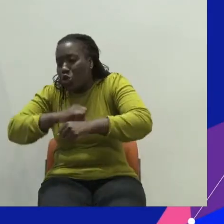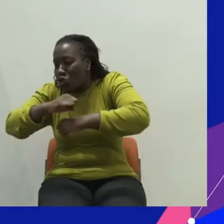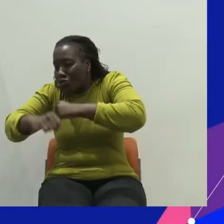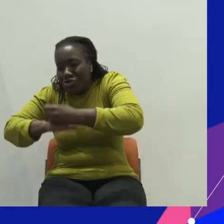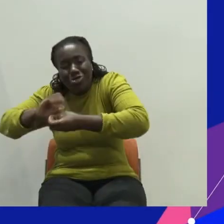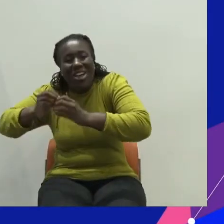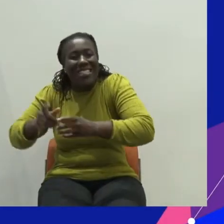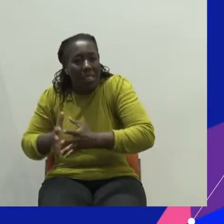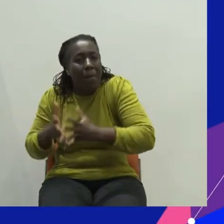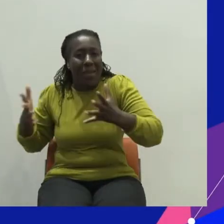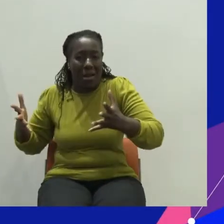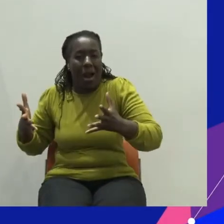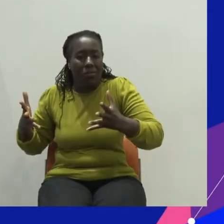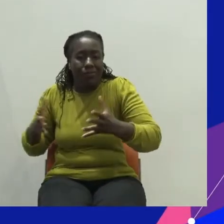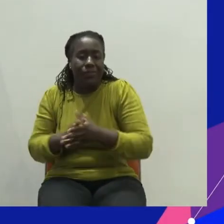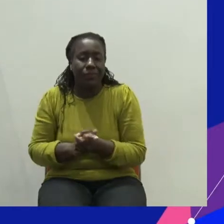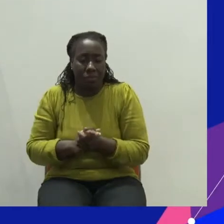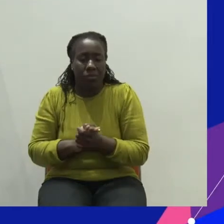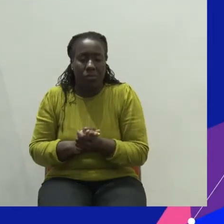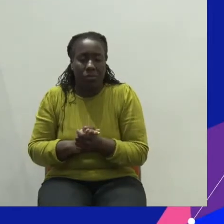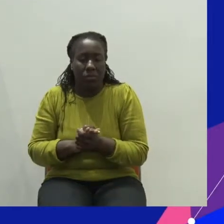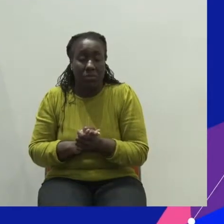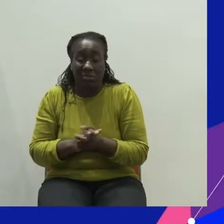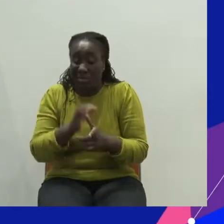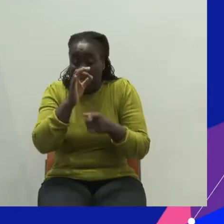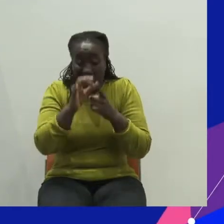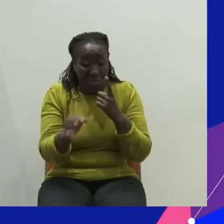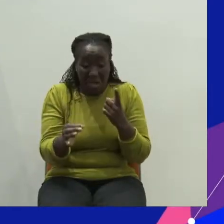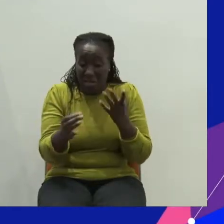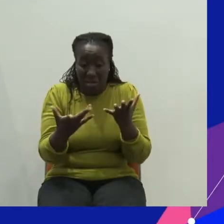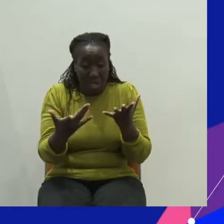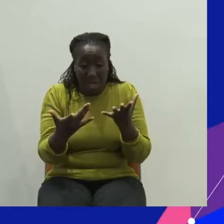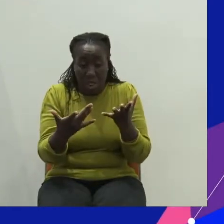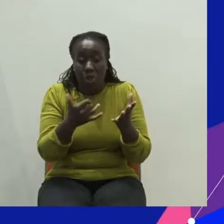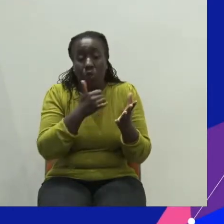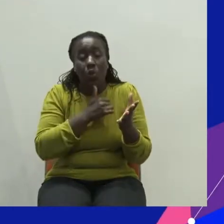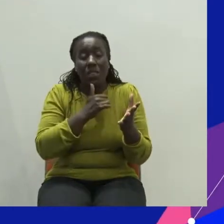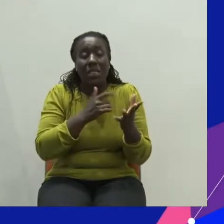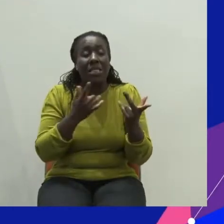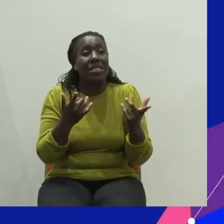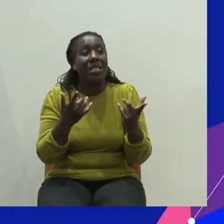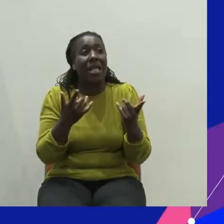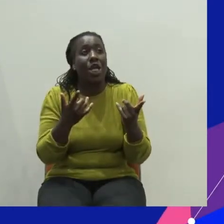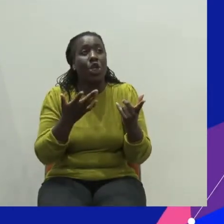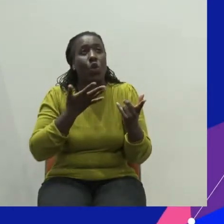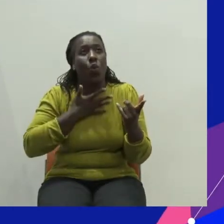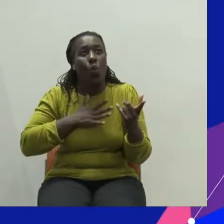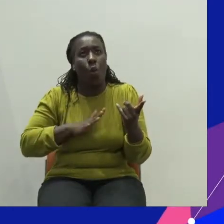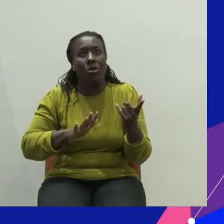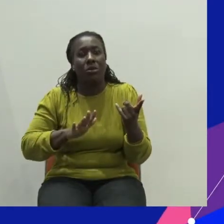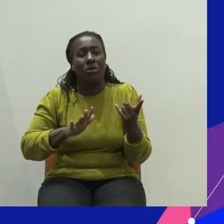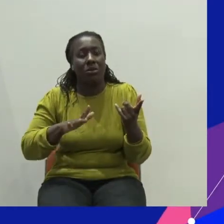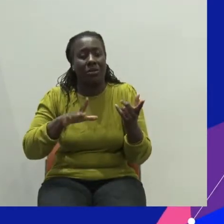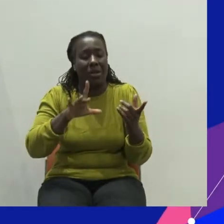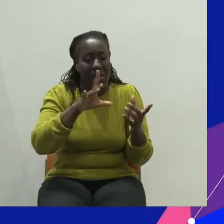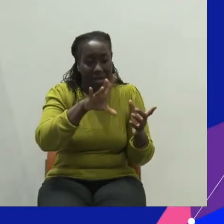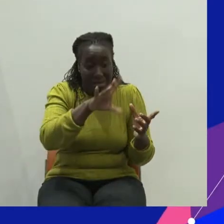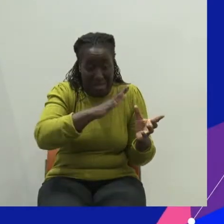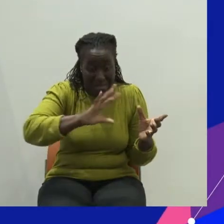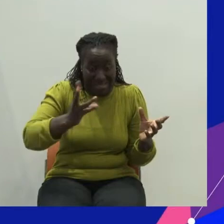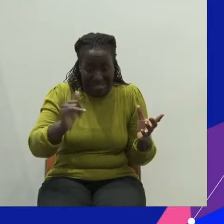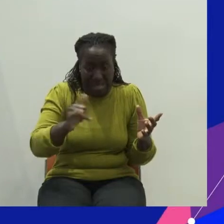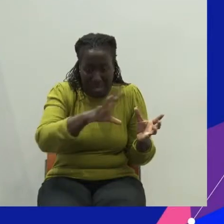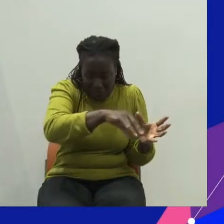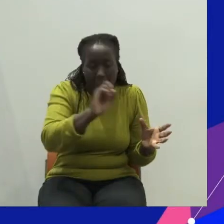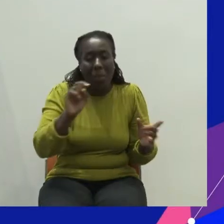amounts. So there are certainly certain use cases where we want to take advantage of that. And there are also cases